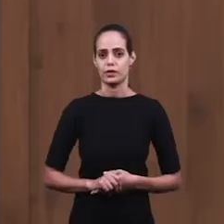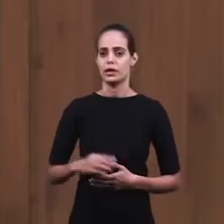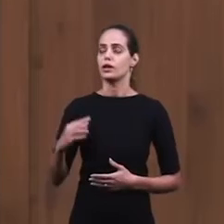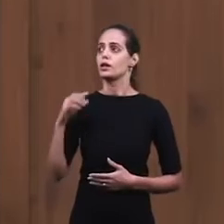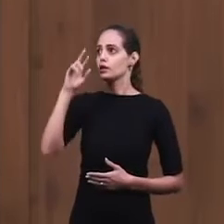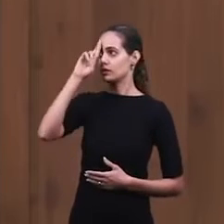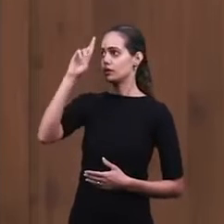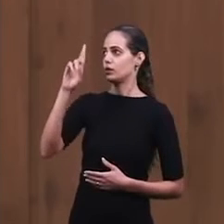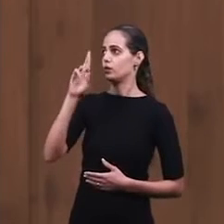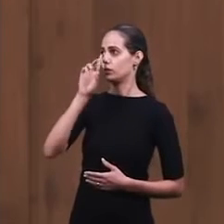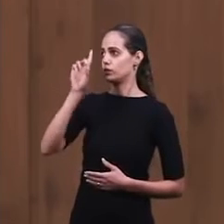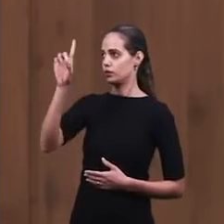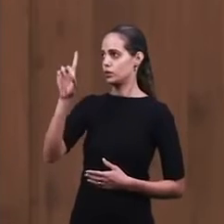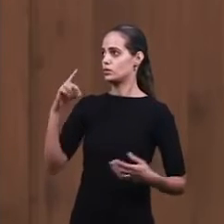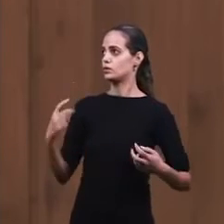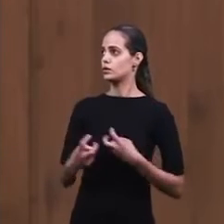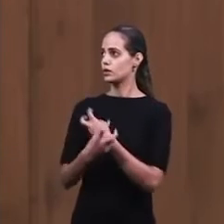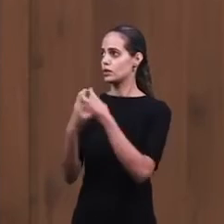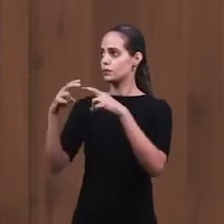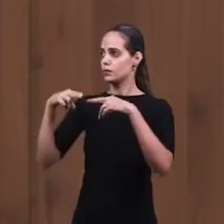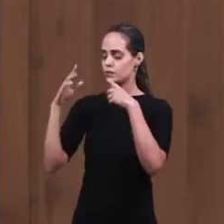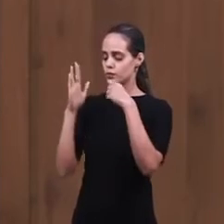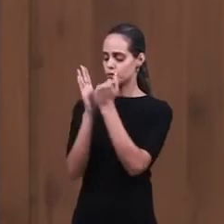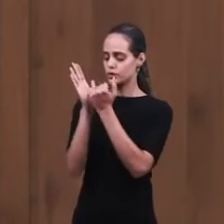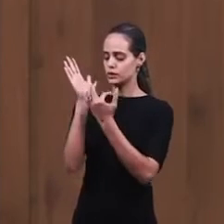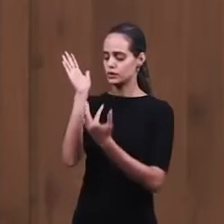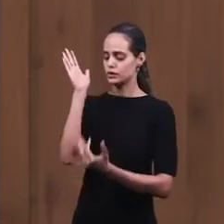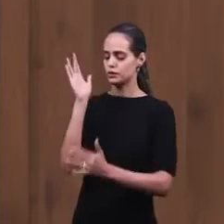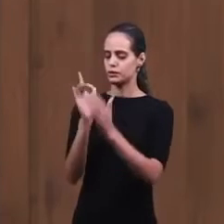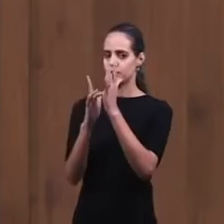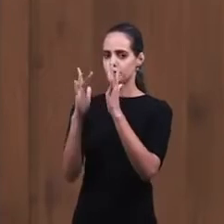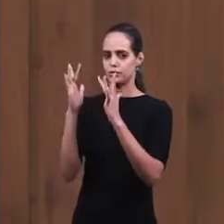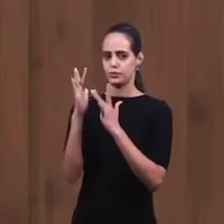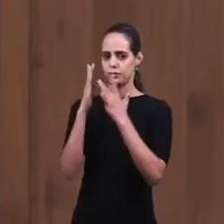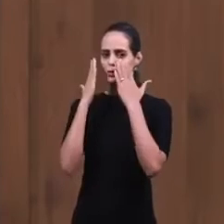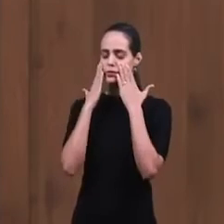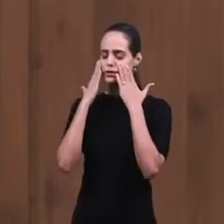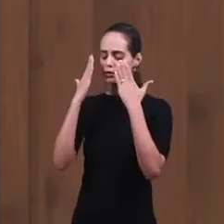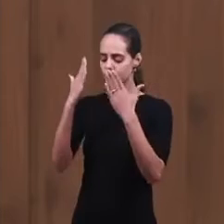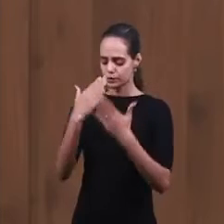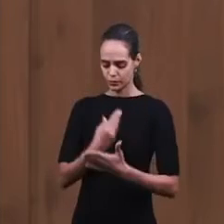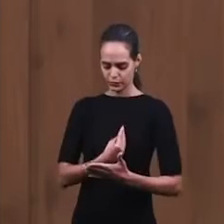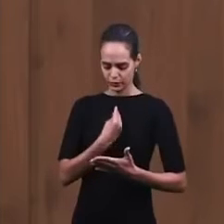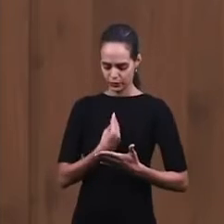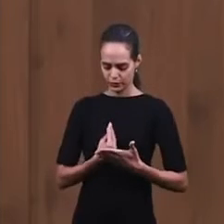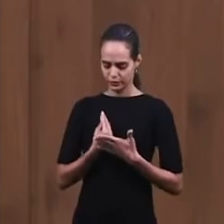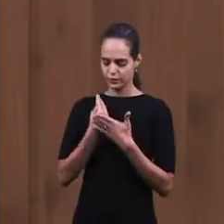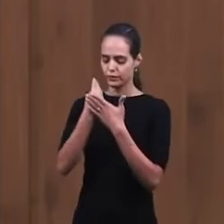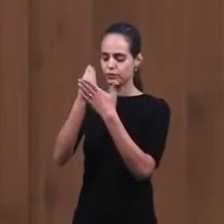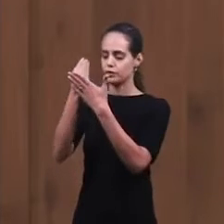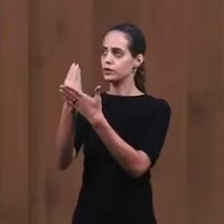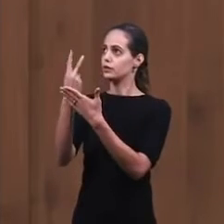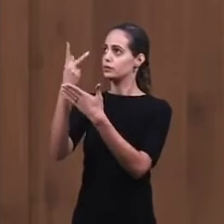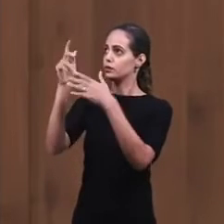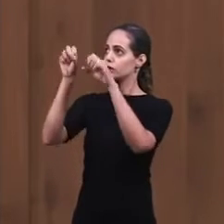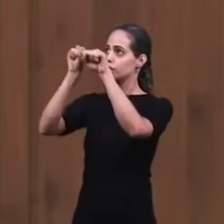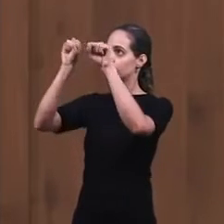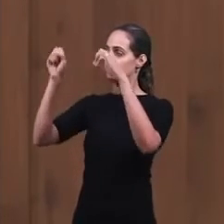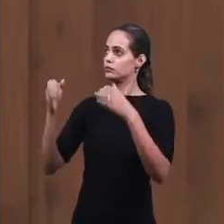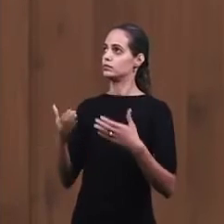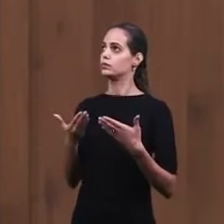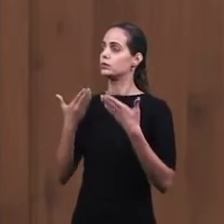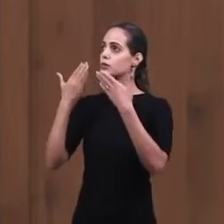Lord God, at this moment, we plead by the blood of Jesus. We present our lives before your